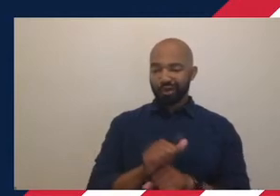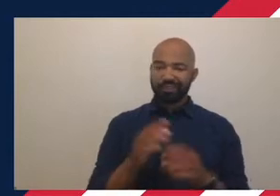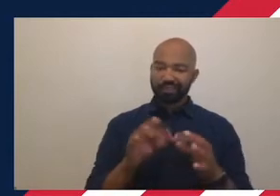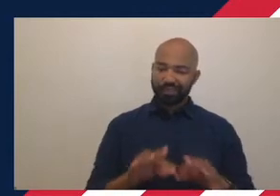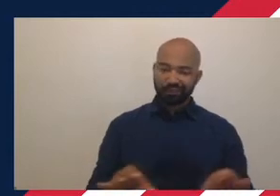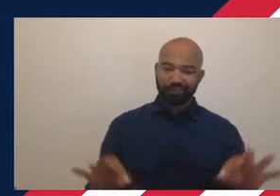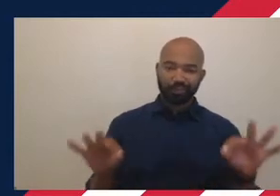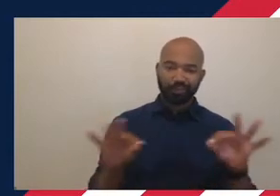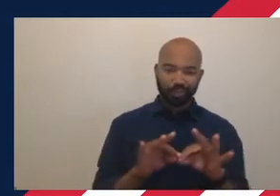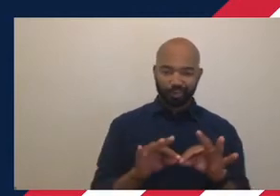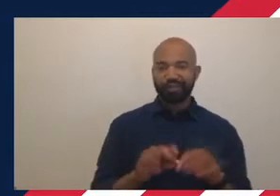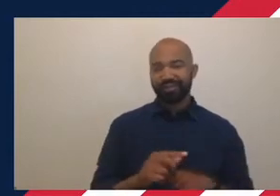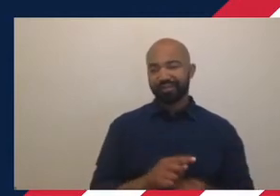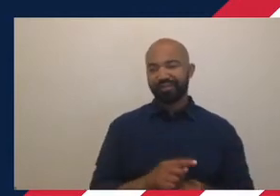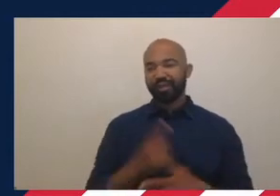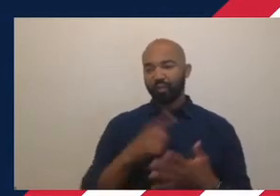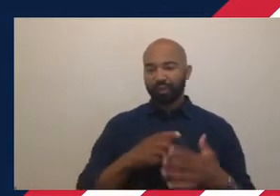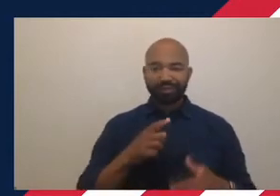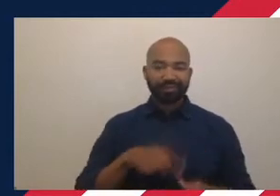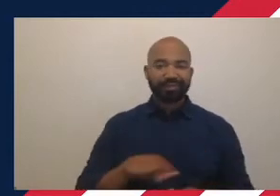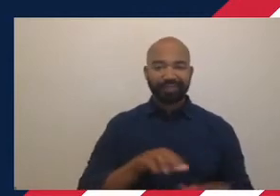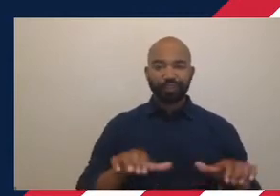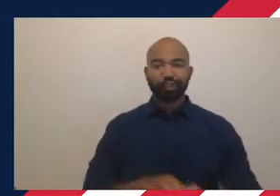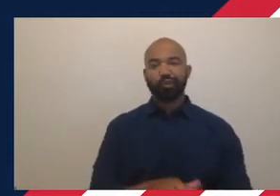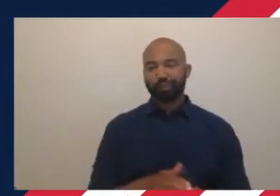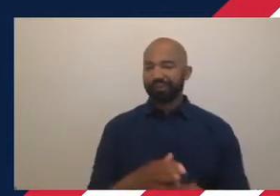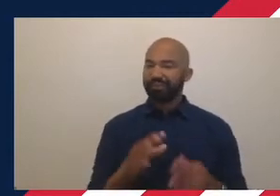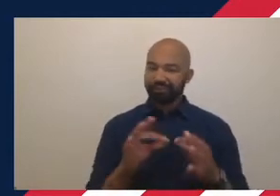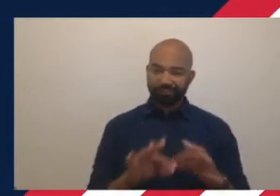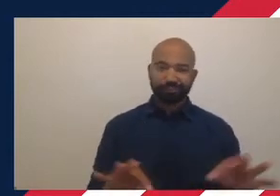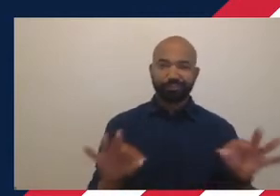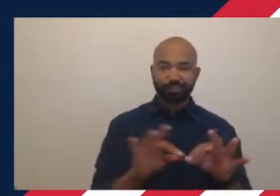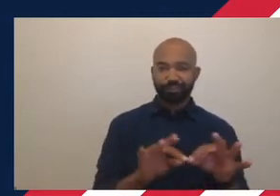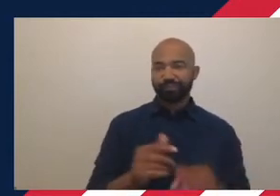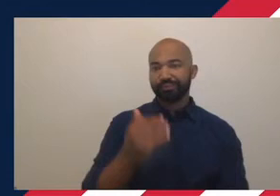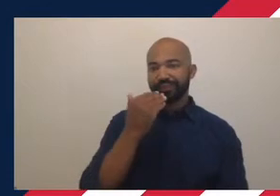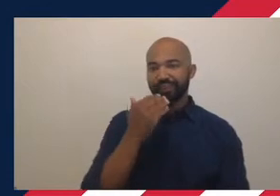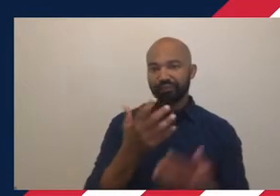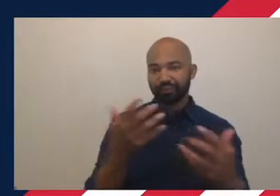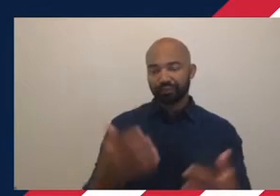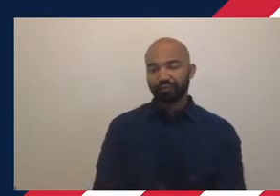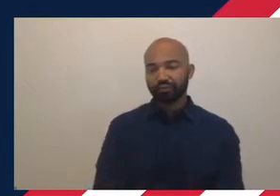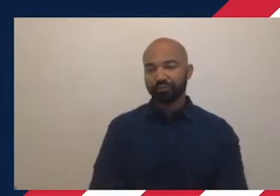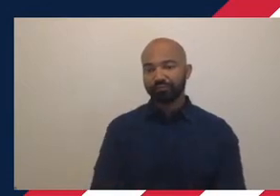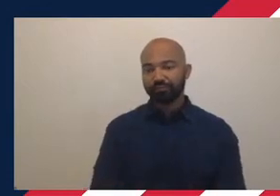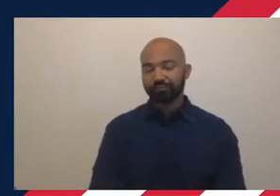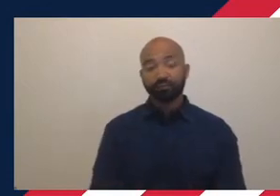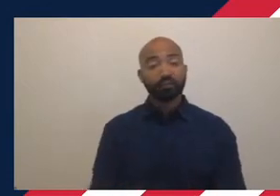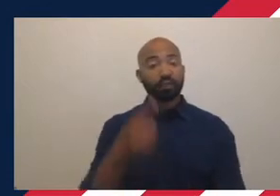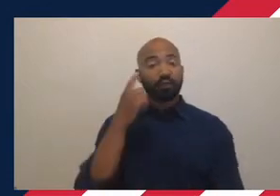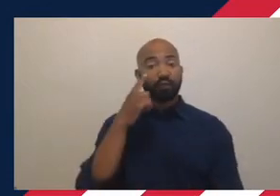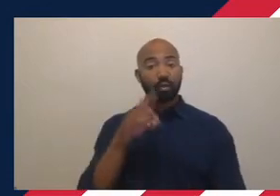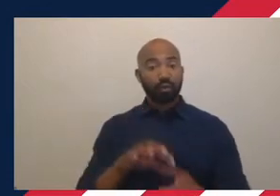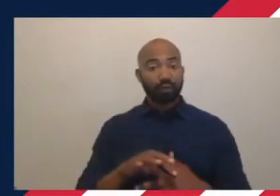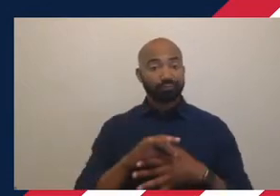their workplaces. As far as the meatpacking facilities